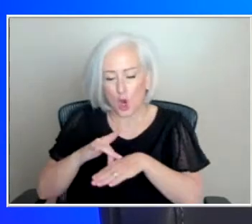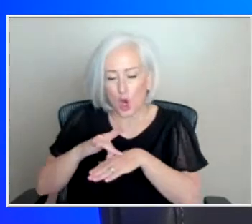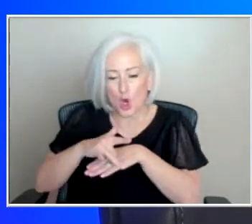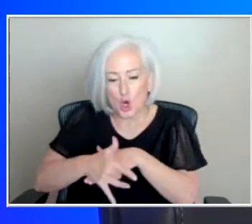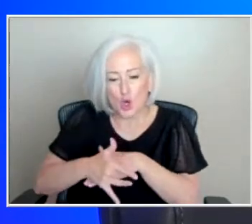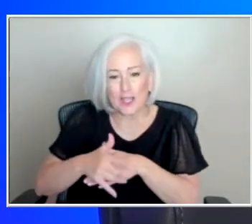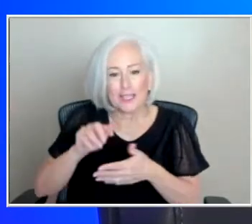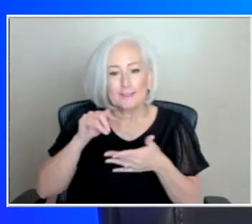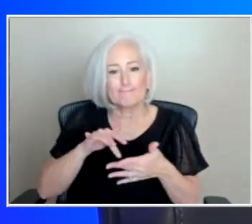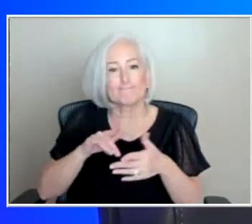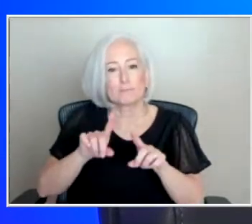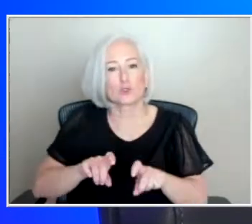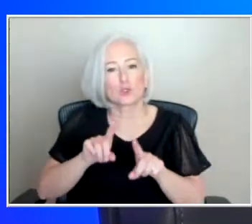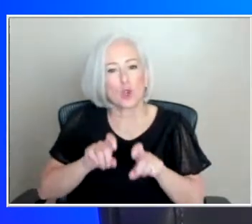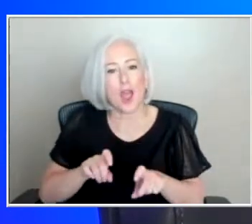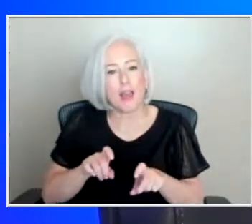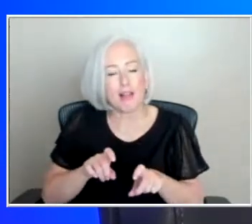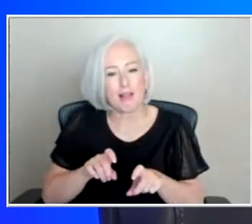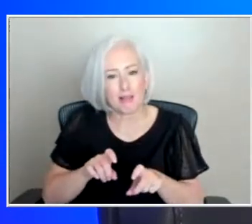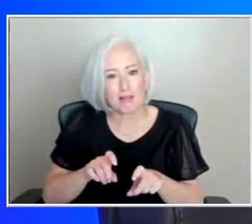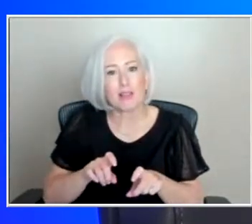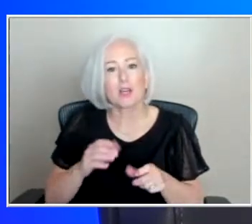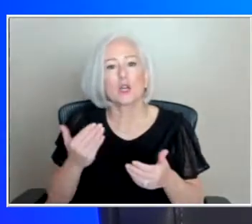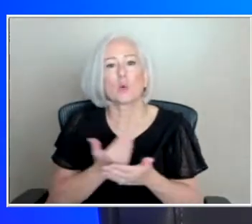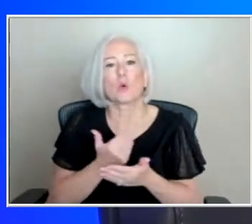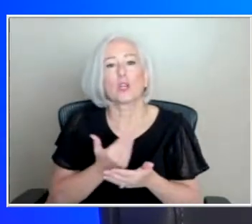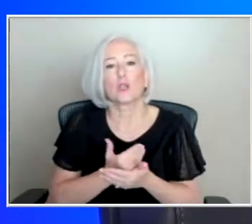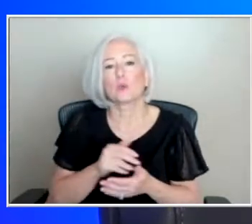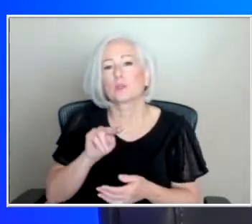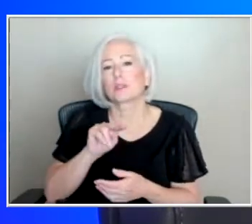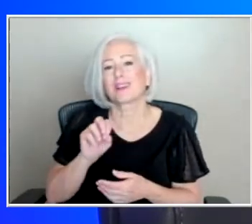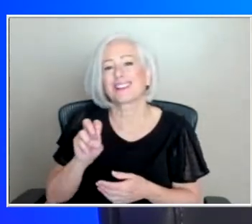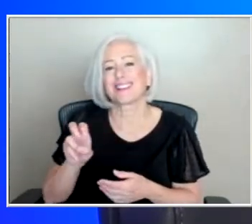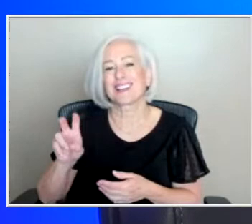trials where we use novel therapies. We're trying to